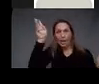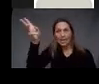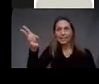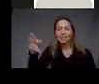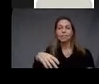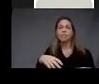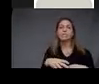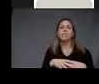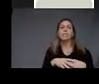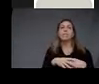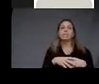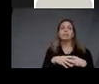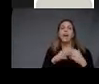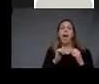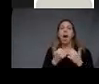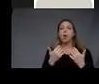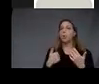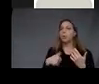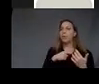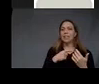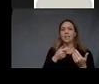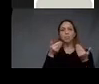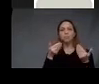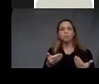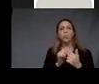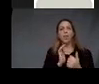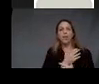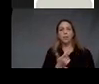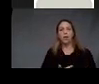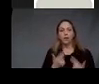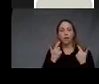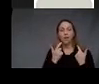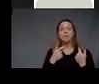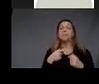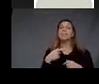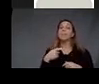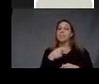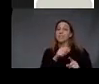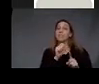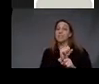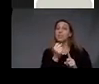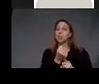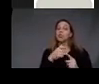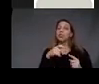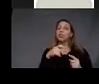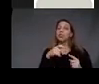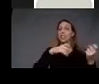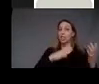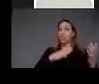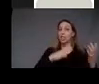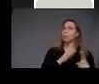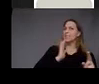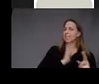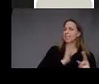in terms of how we shape our life. And in this case the fiddler uses his fiddle.